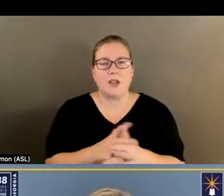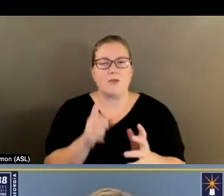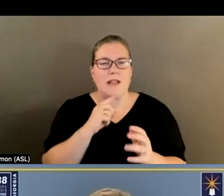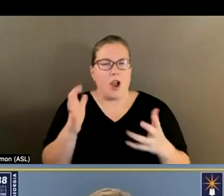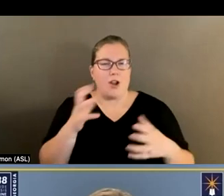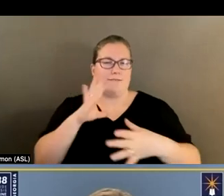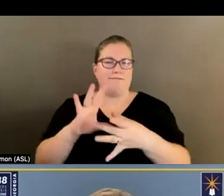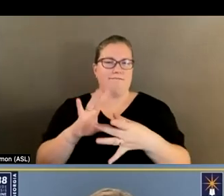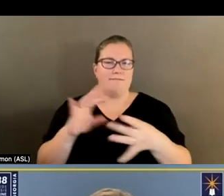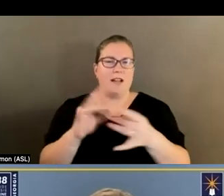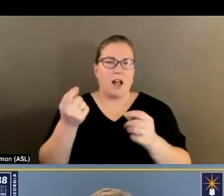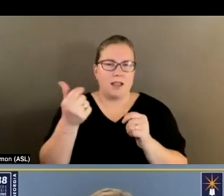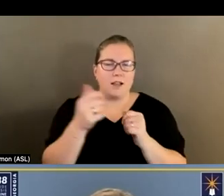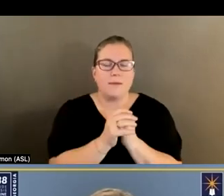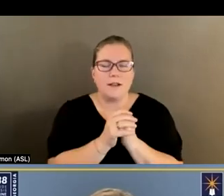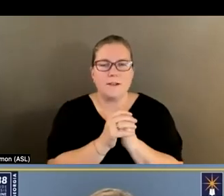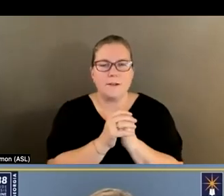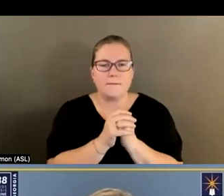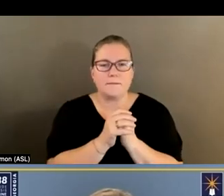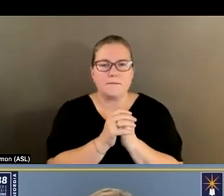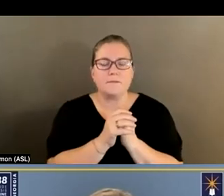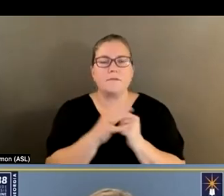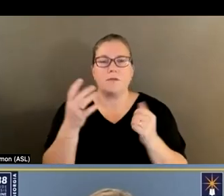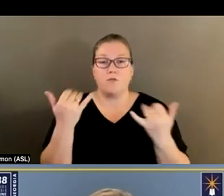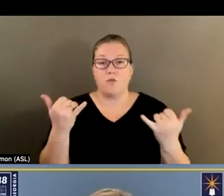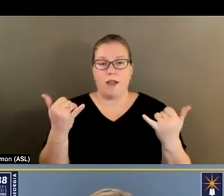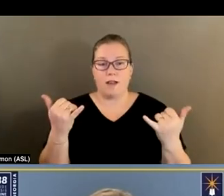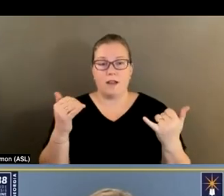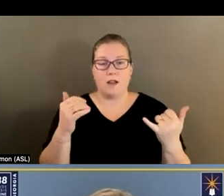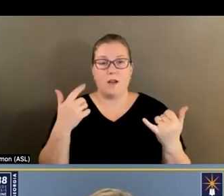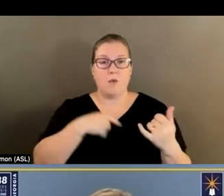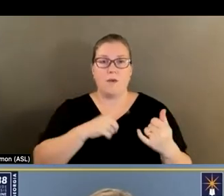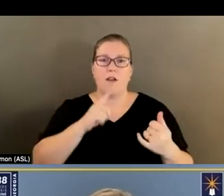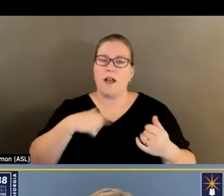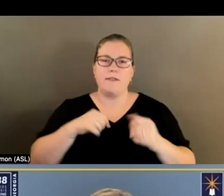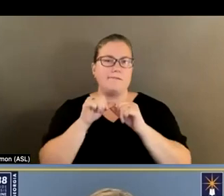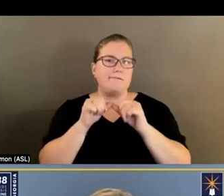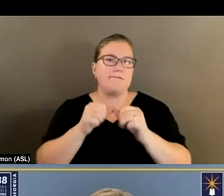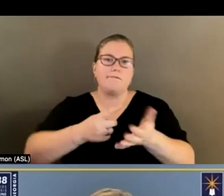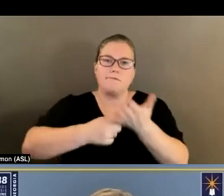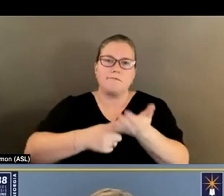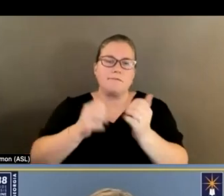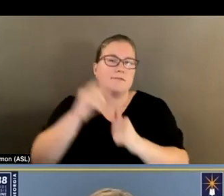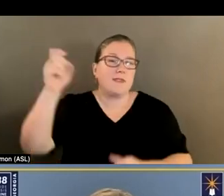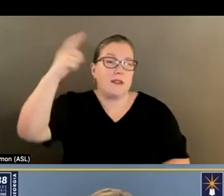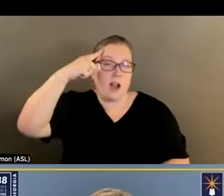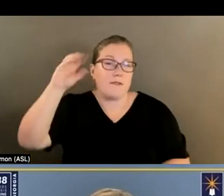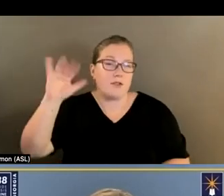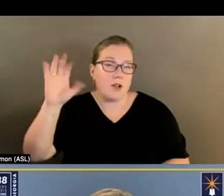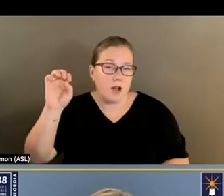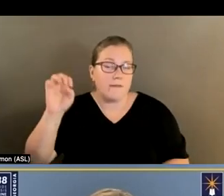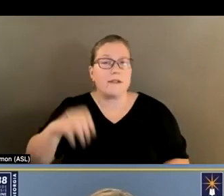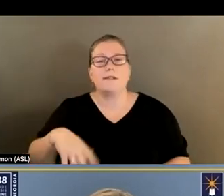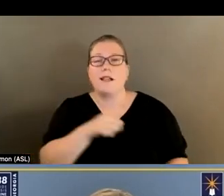bit about this earlier. So we're in a phase where we're having ongoing conversations with the governor's office,